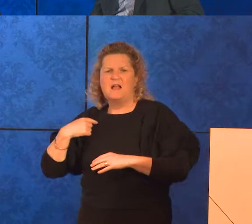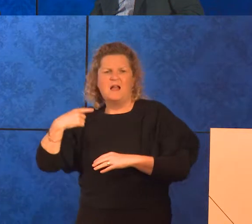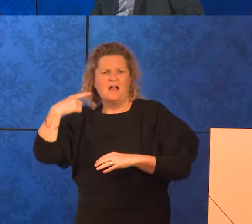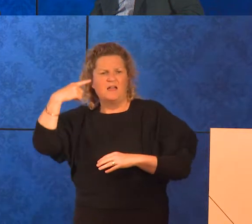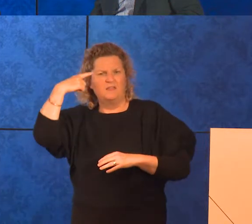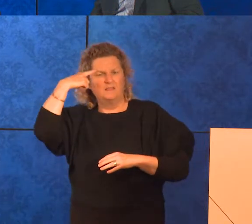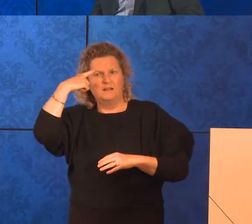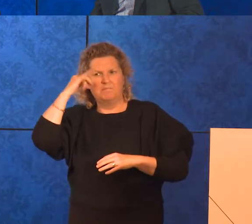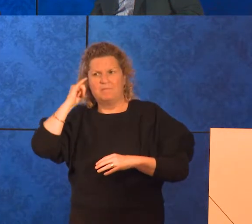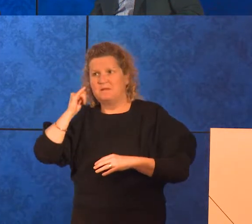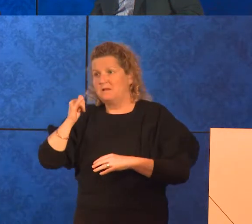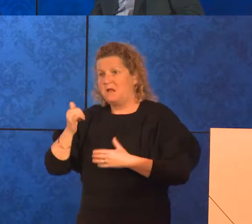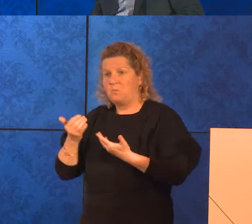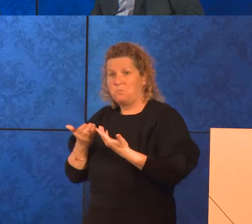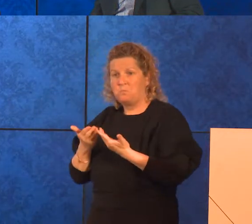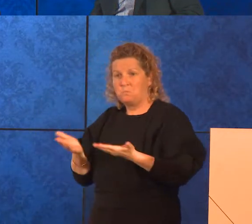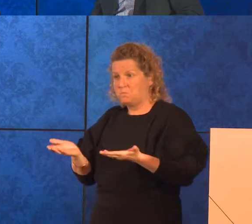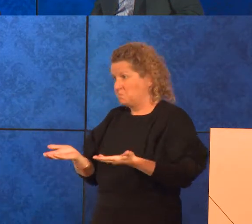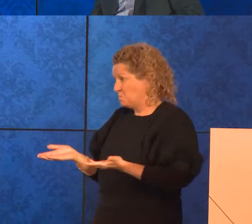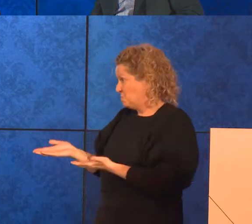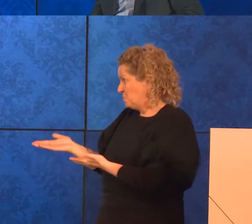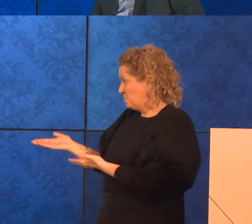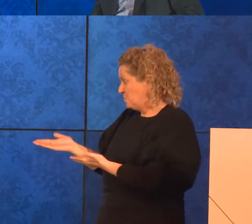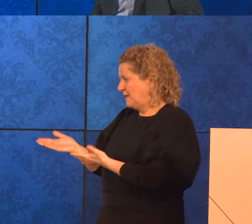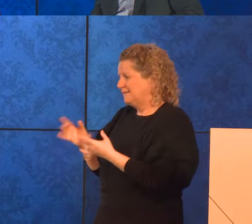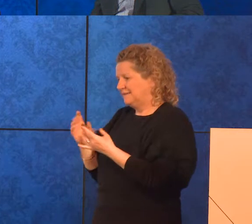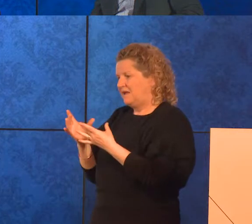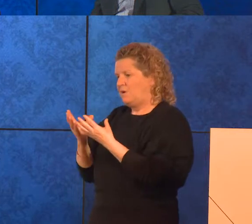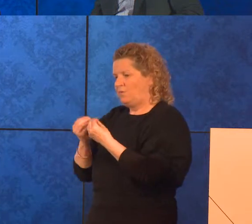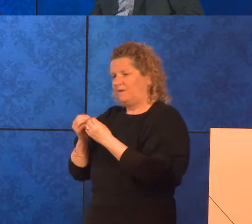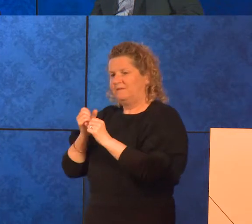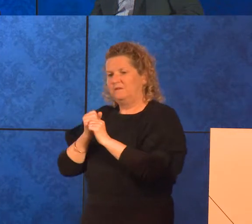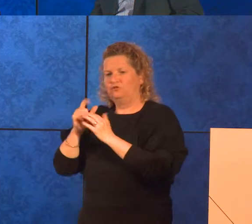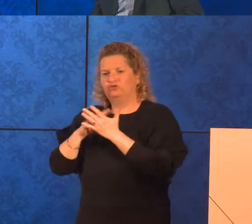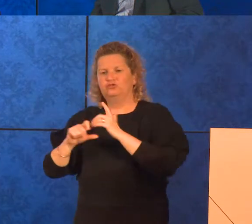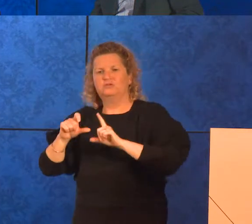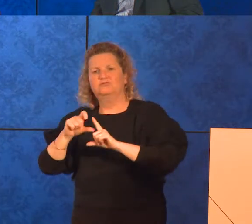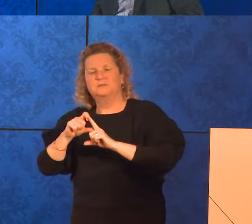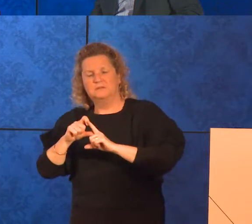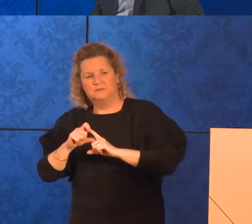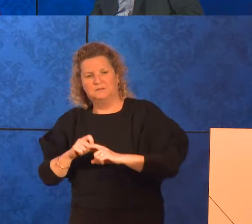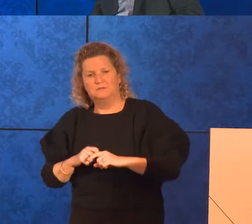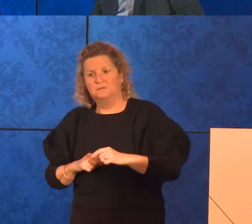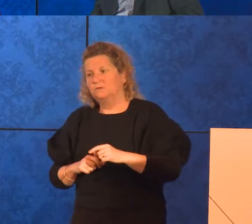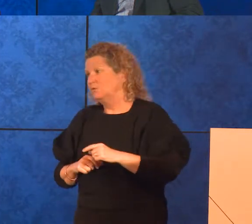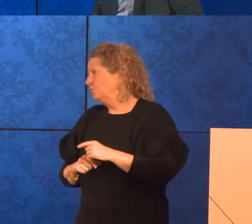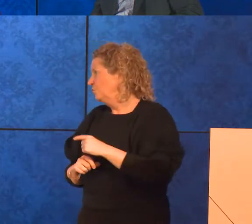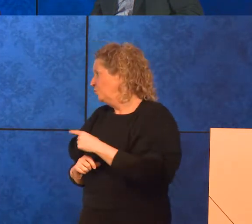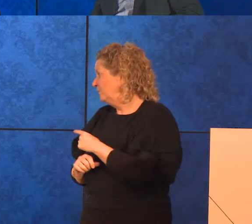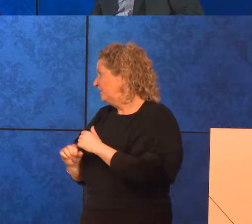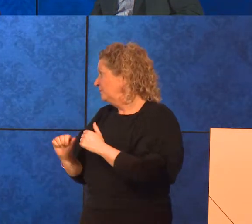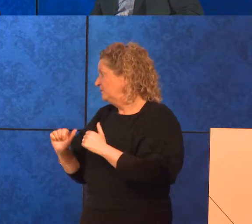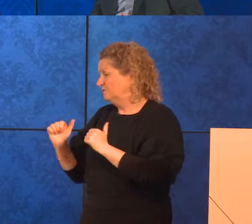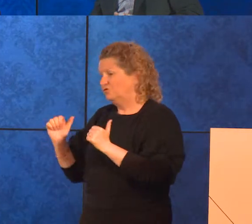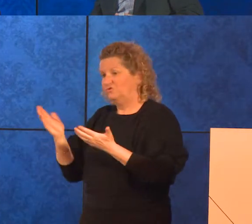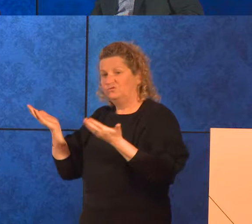throw this open to the panel, but I'll start with Gerard, because you have done a lot of media coordination as part